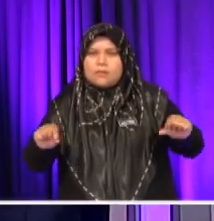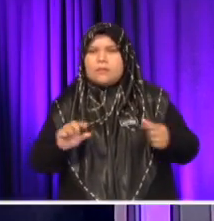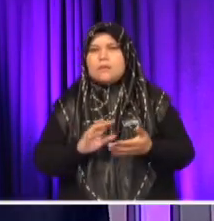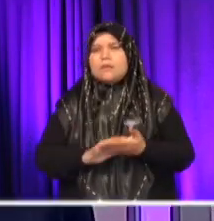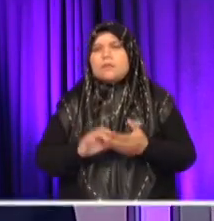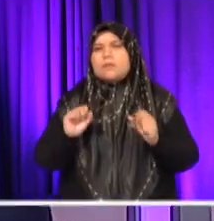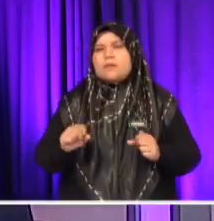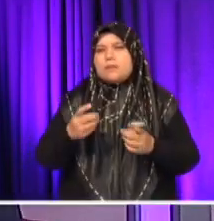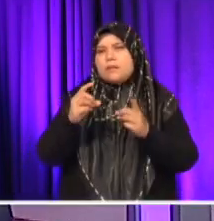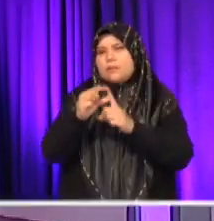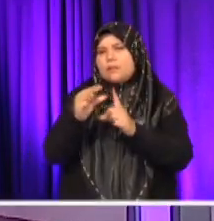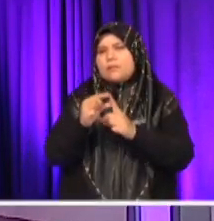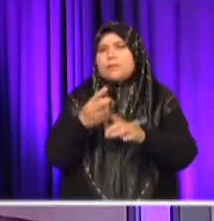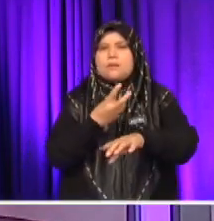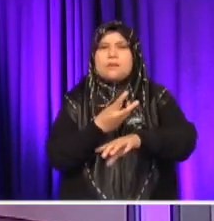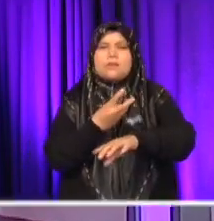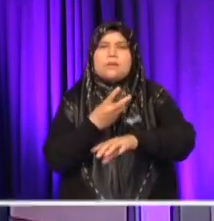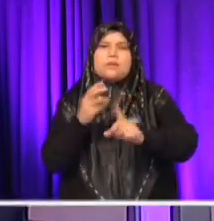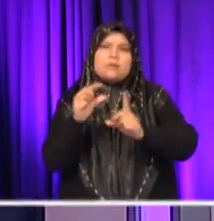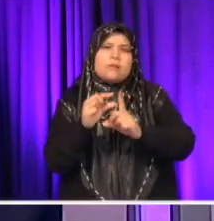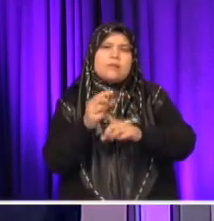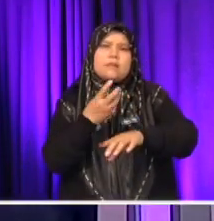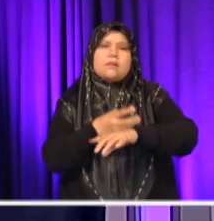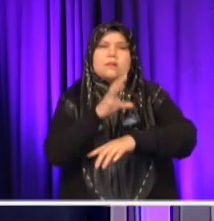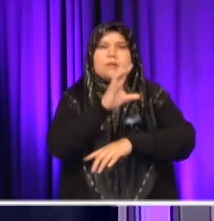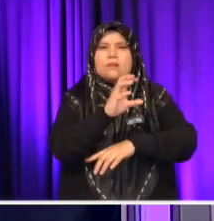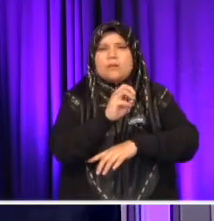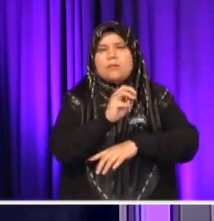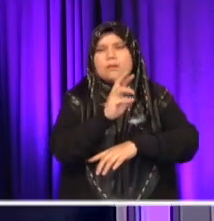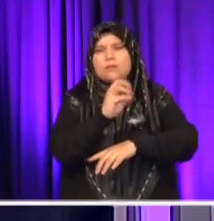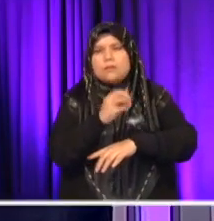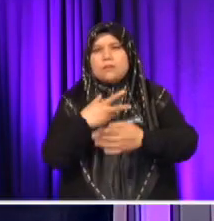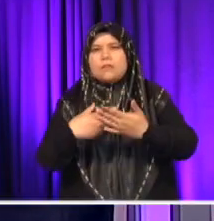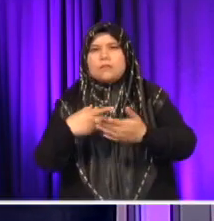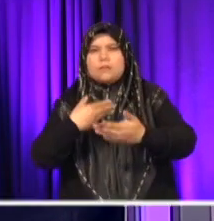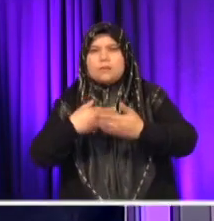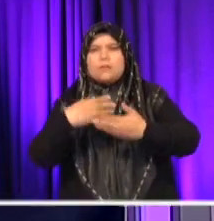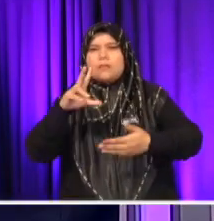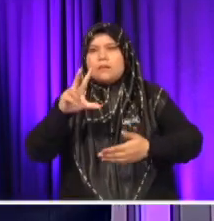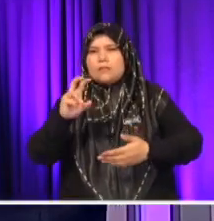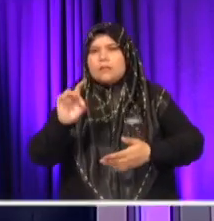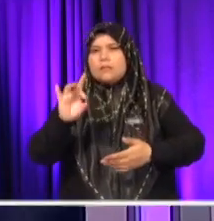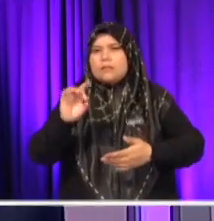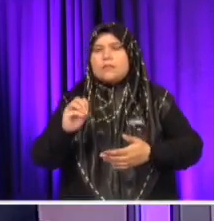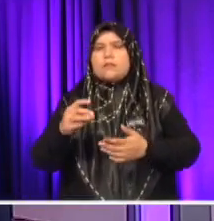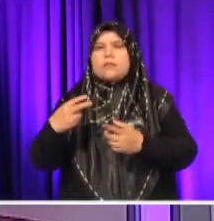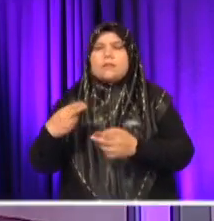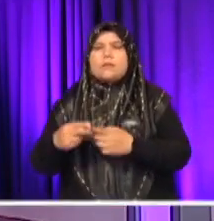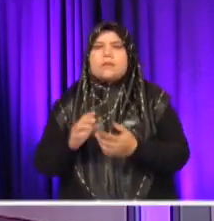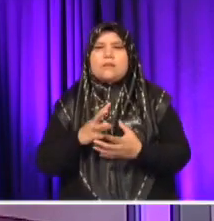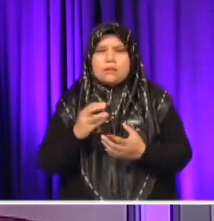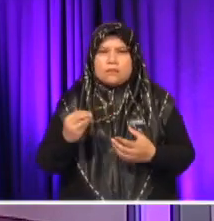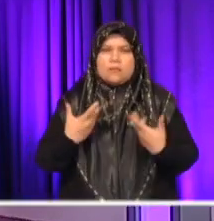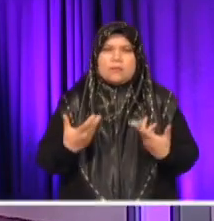there's a word limit, about 60 to 80 words. Yeah, I must say that in this particular